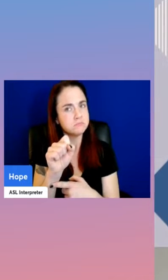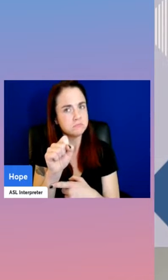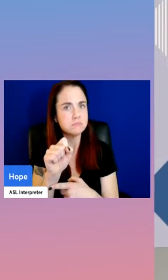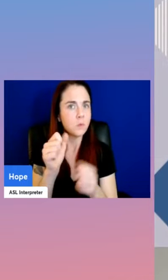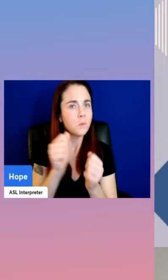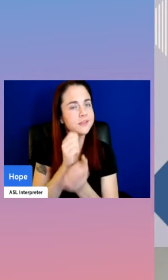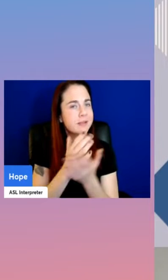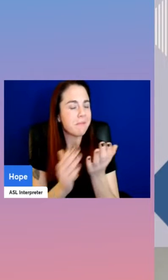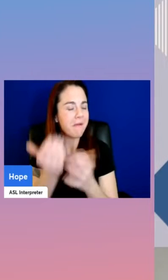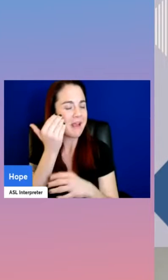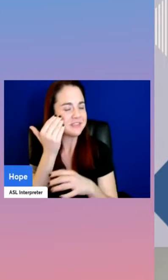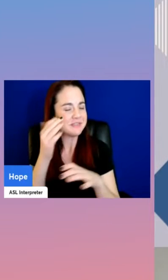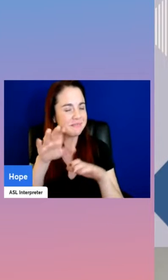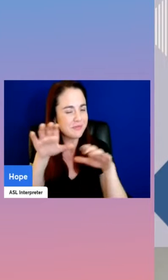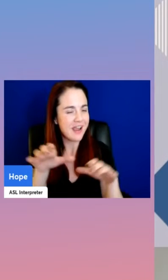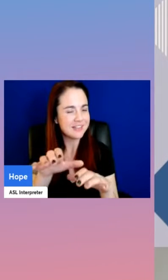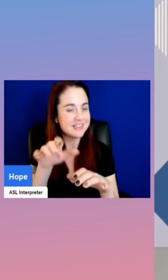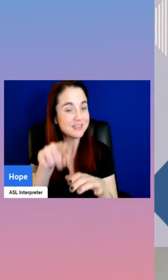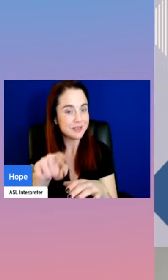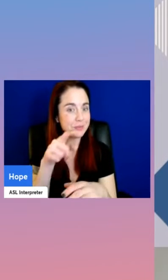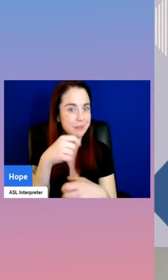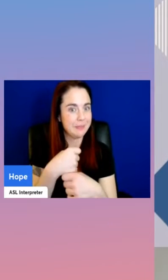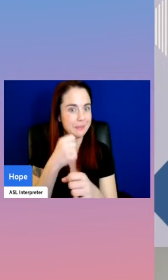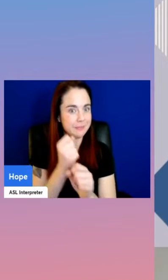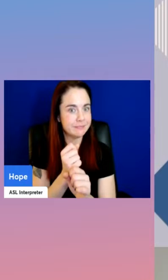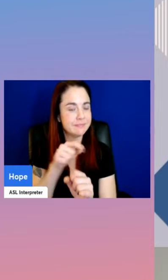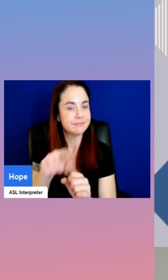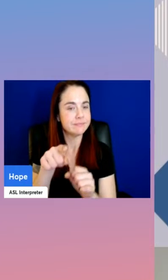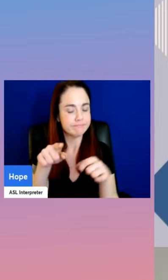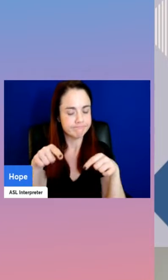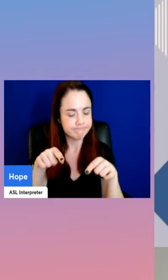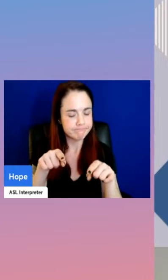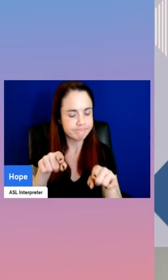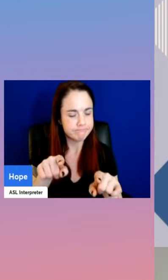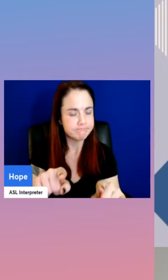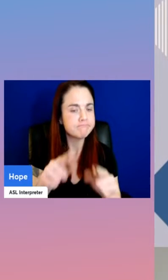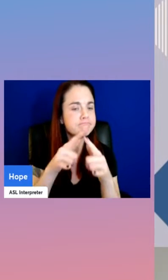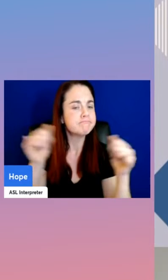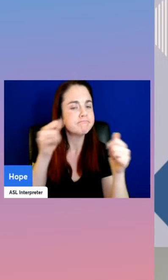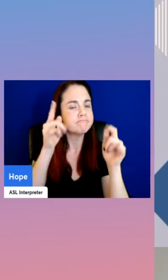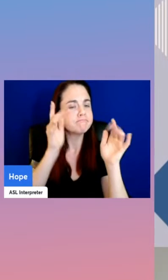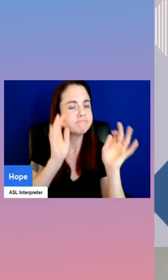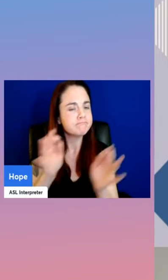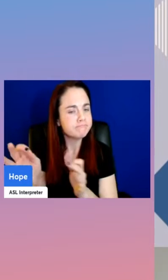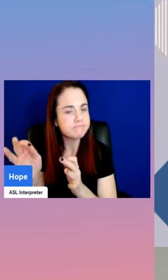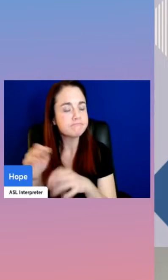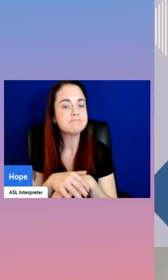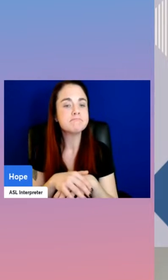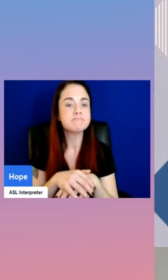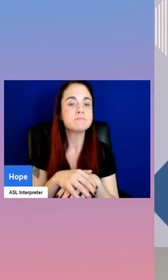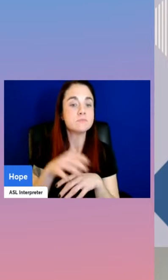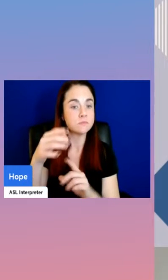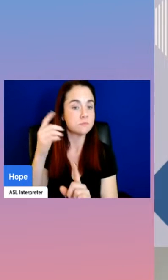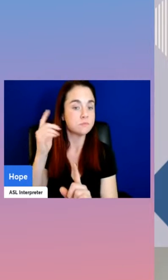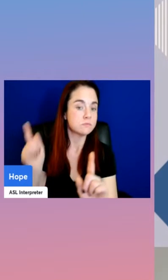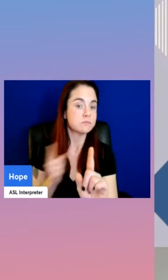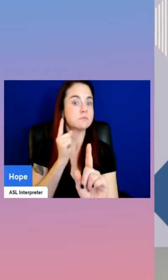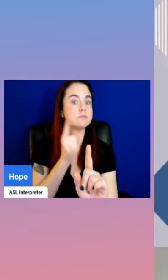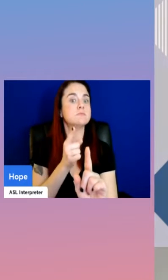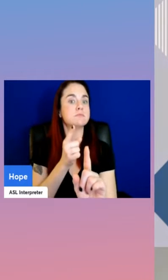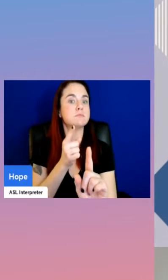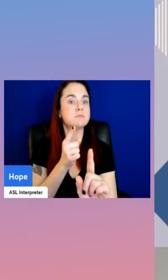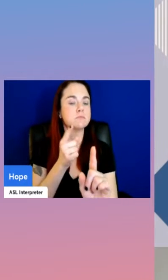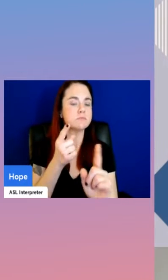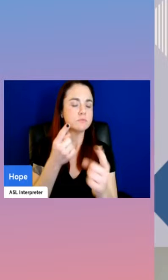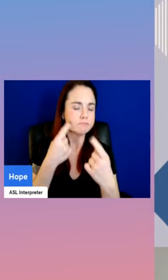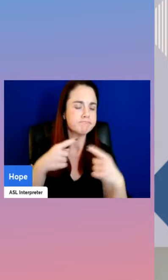conscious practices that you make in alignment with decisions that are made towards achieving the